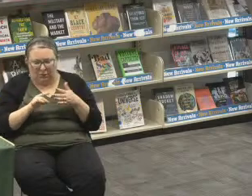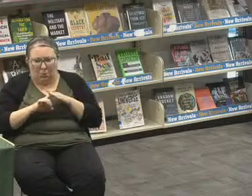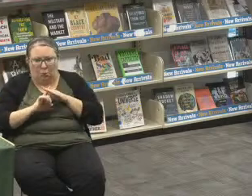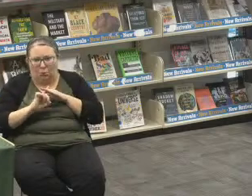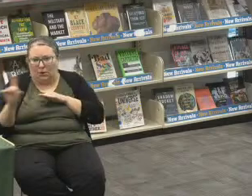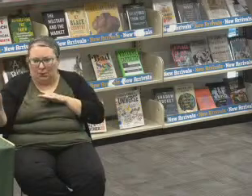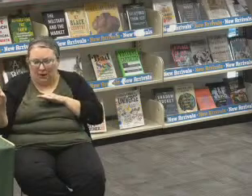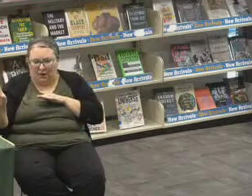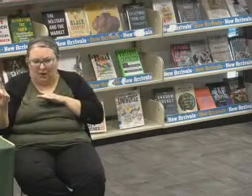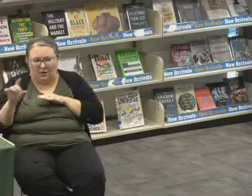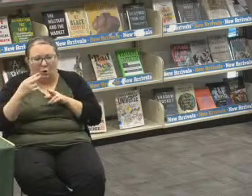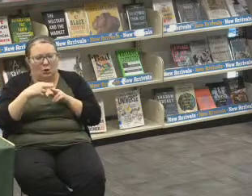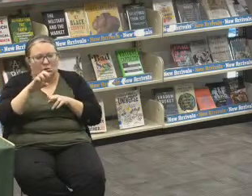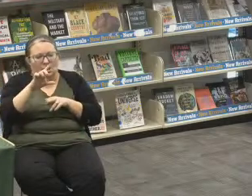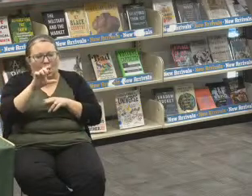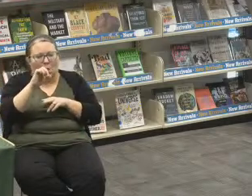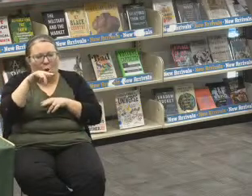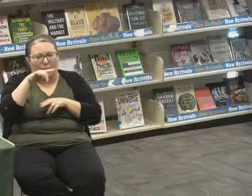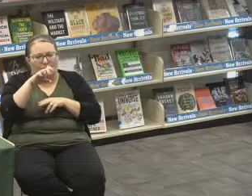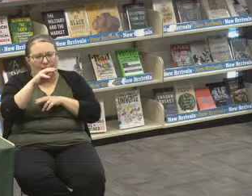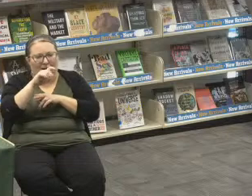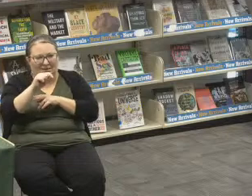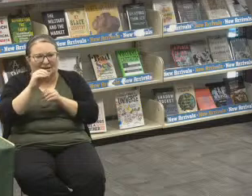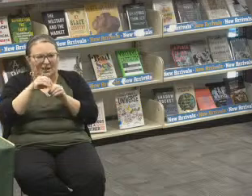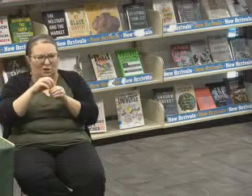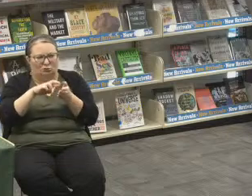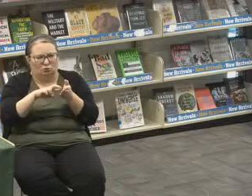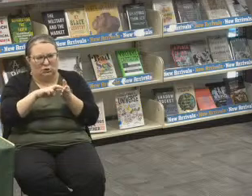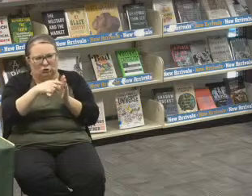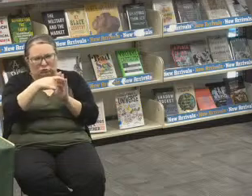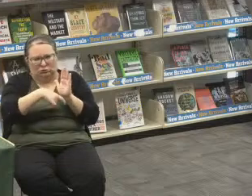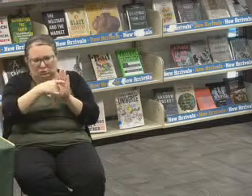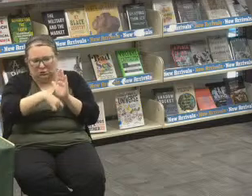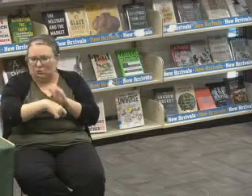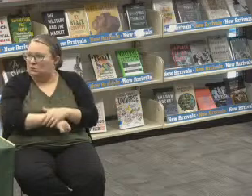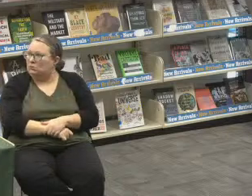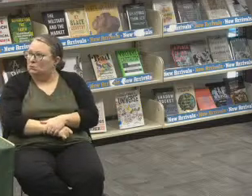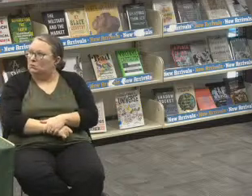away. It's called elopement in the literature.